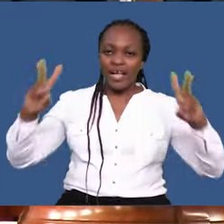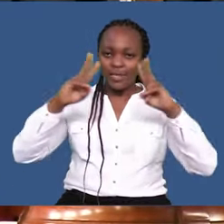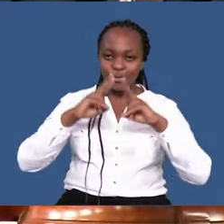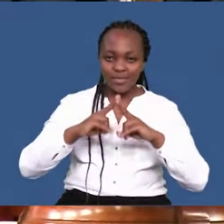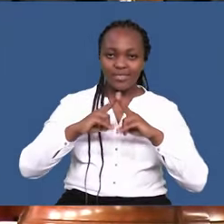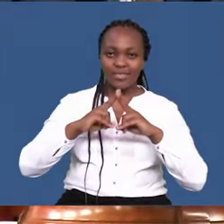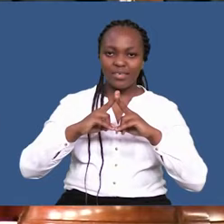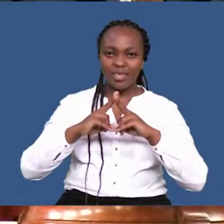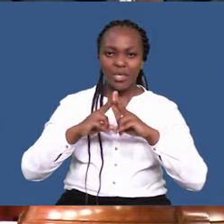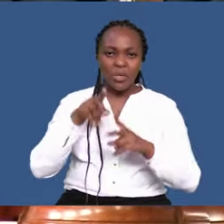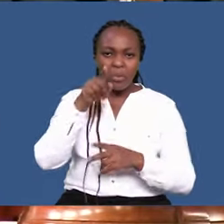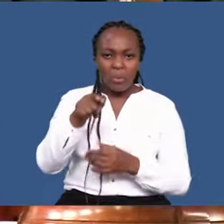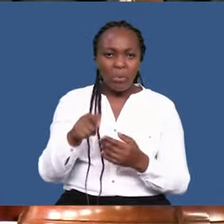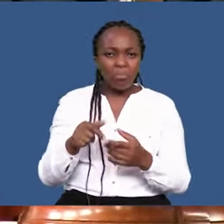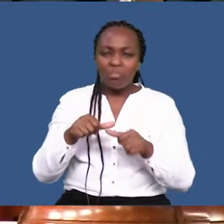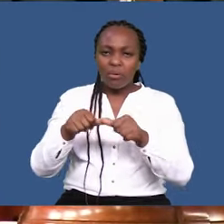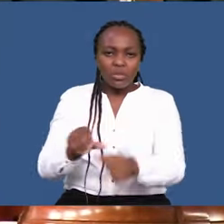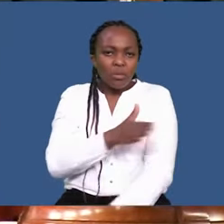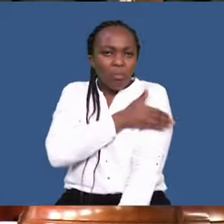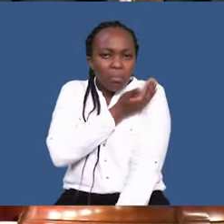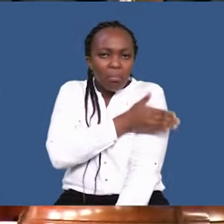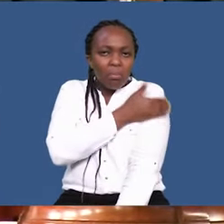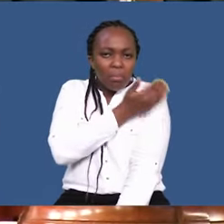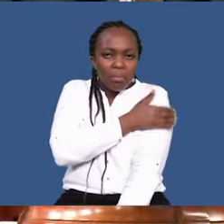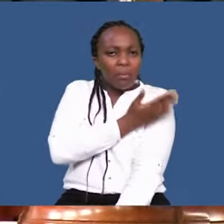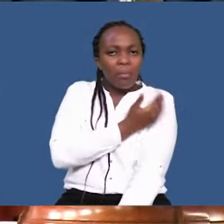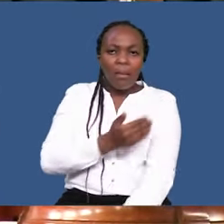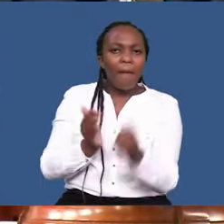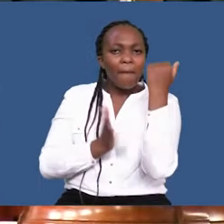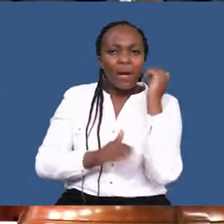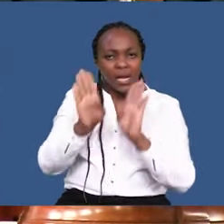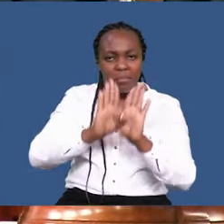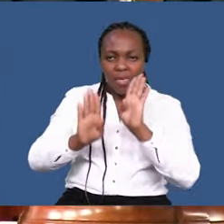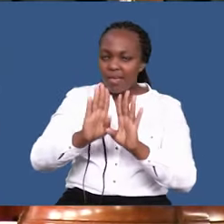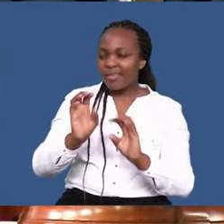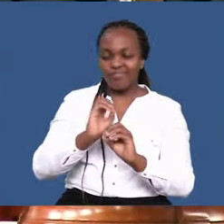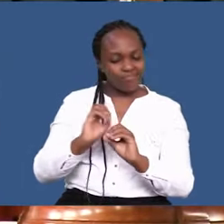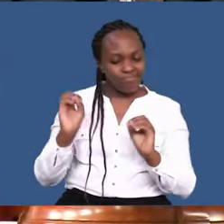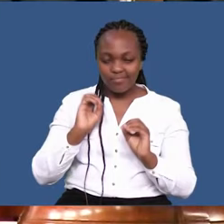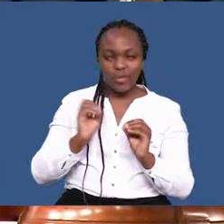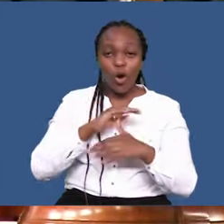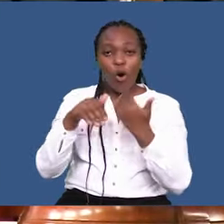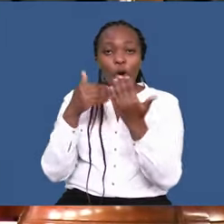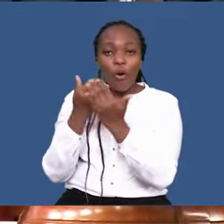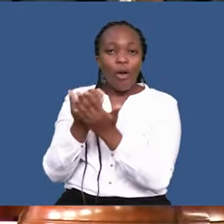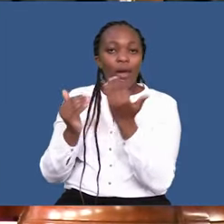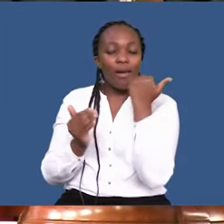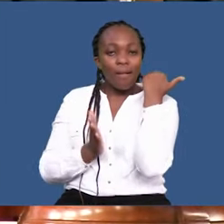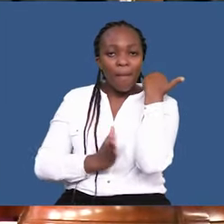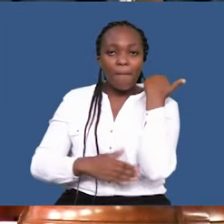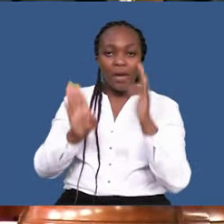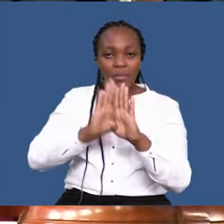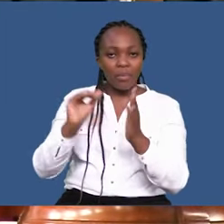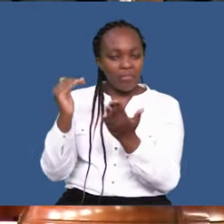unclothe the bad things and remain undressed. You have to dress yourself, you have to clothe yourself